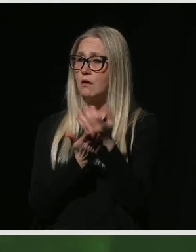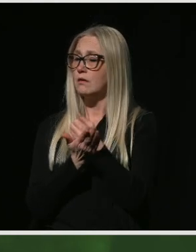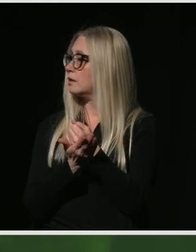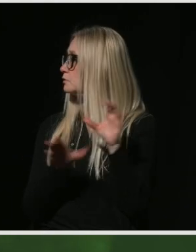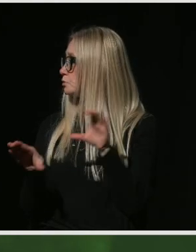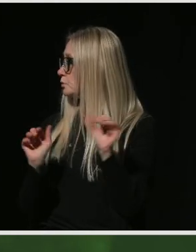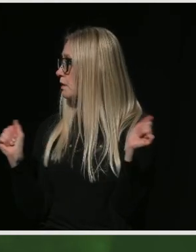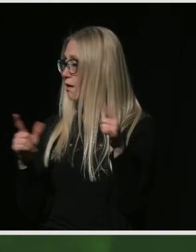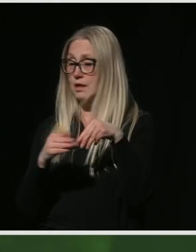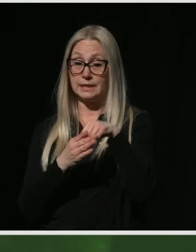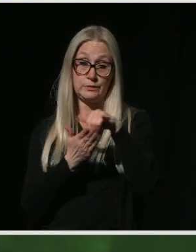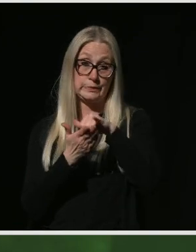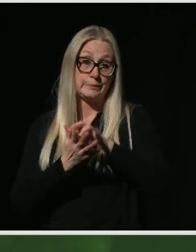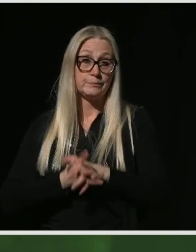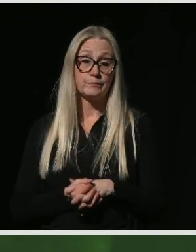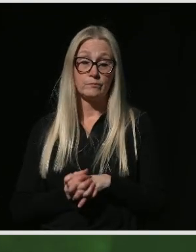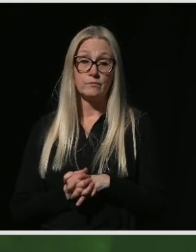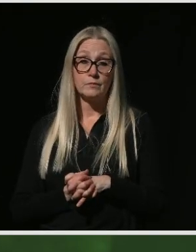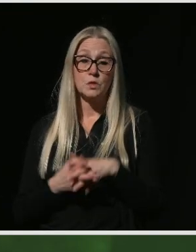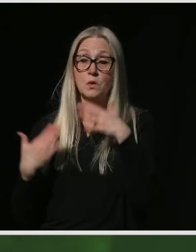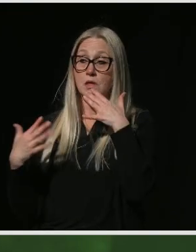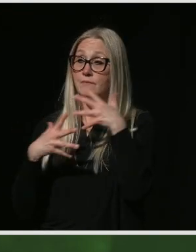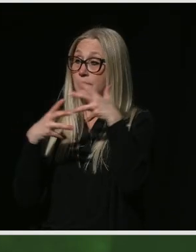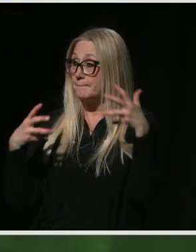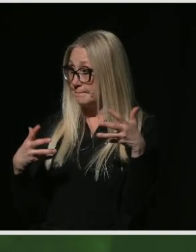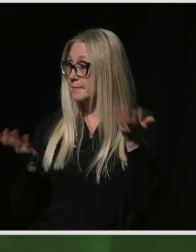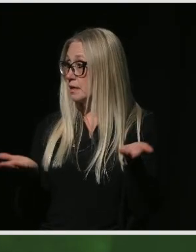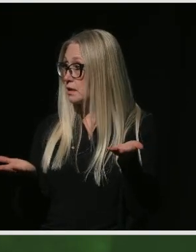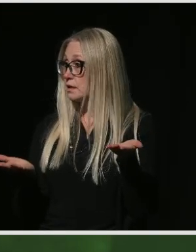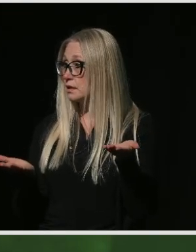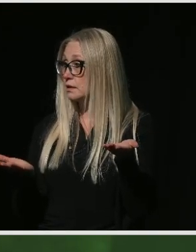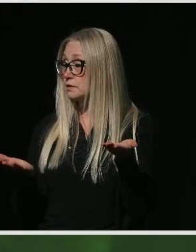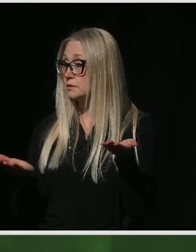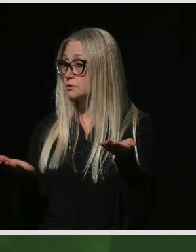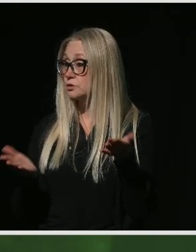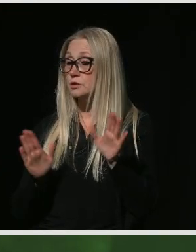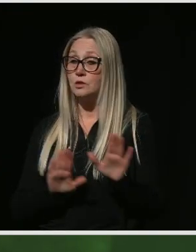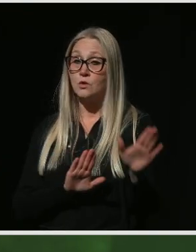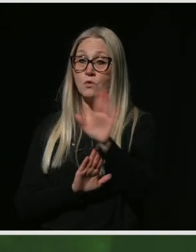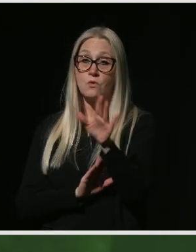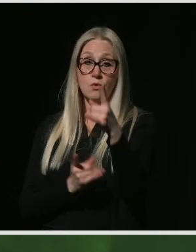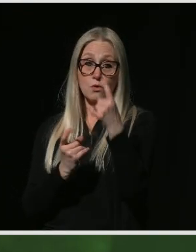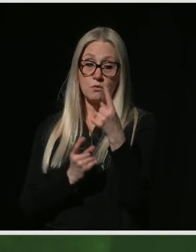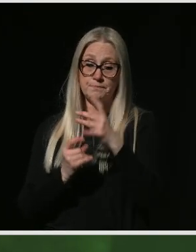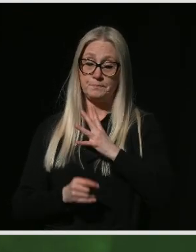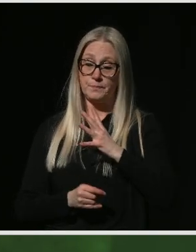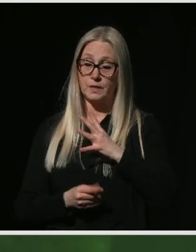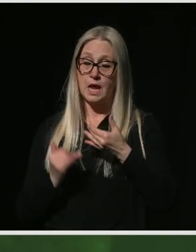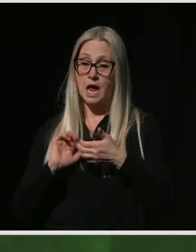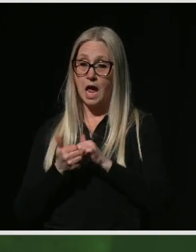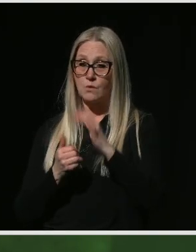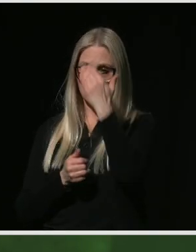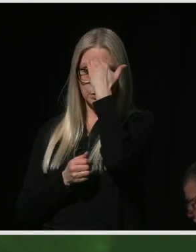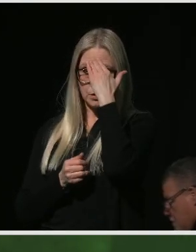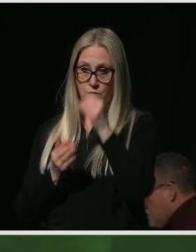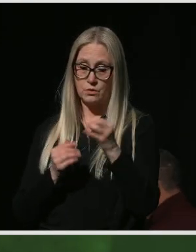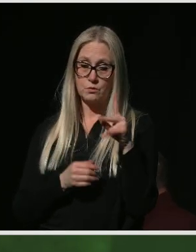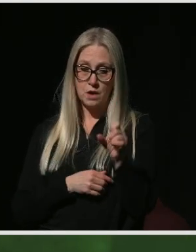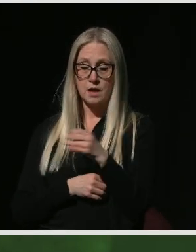York. So thank you very much. We'd love to take your question now on how we can help farmers know their crops and grow their potential.